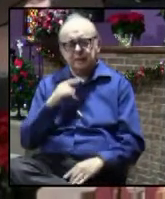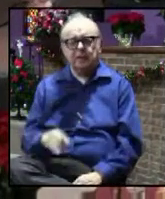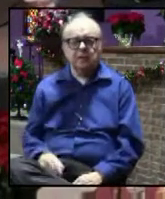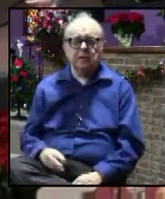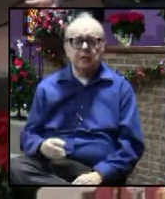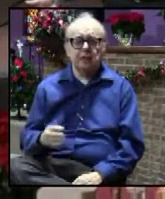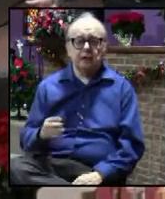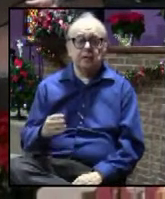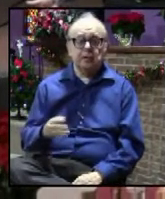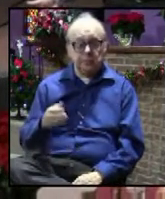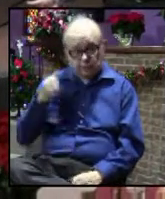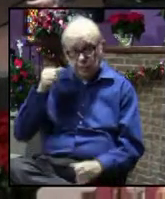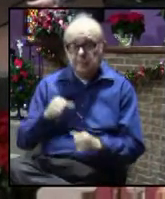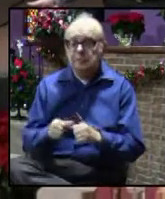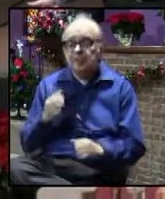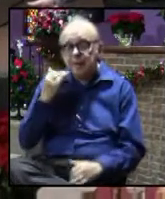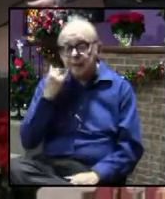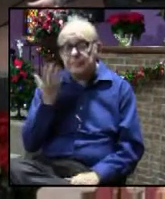Do you?